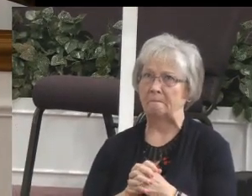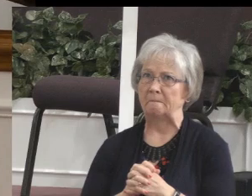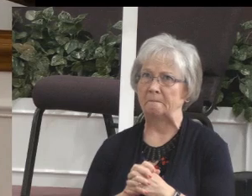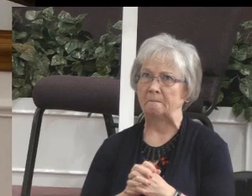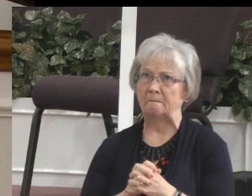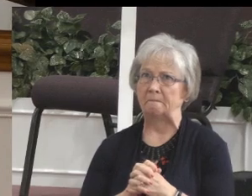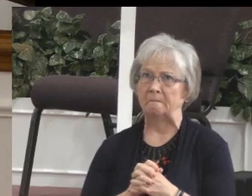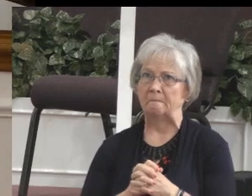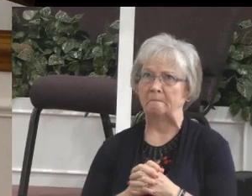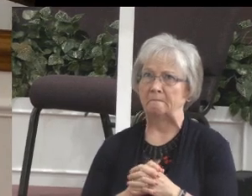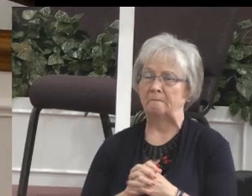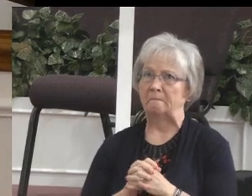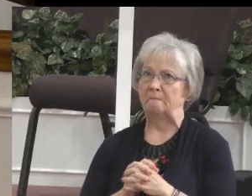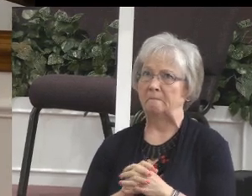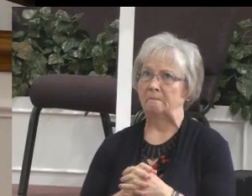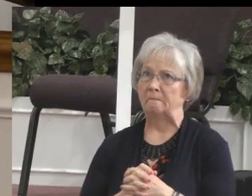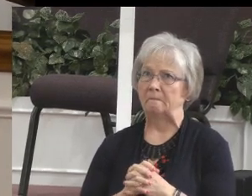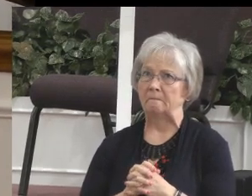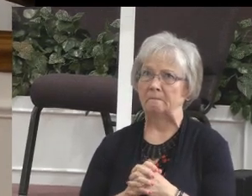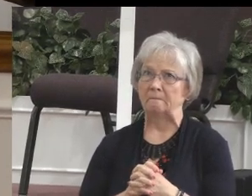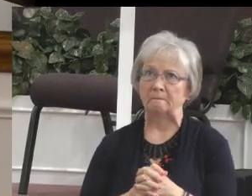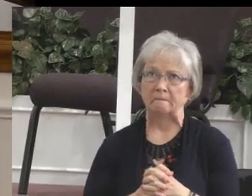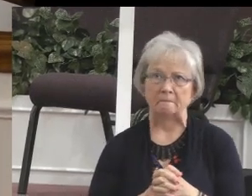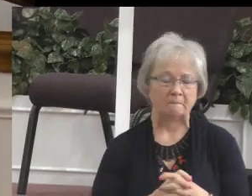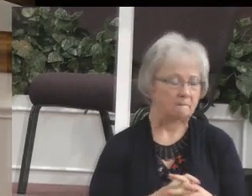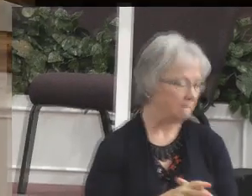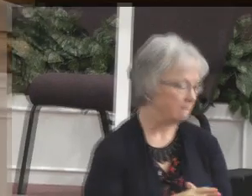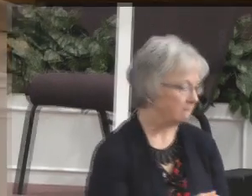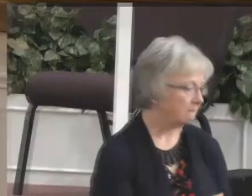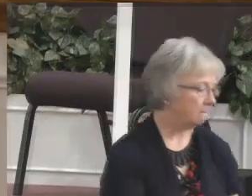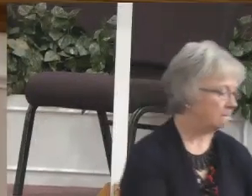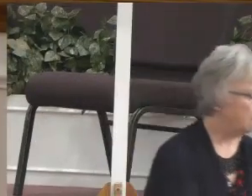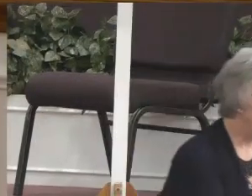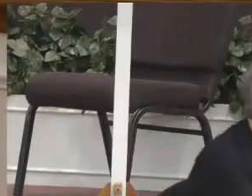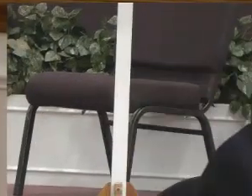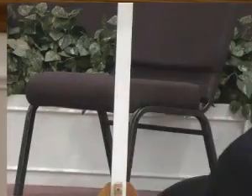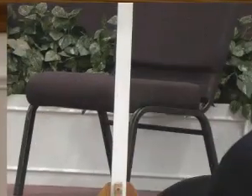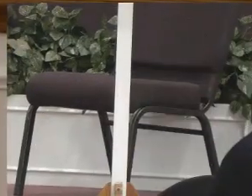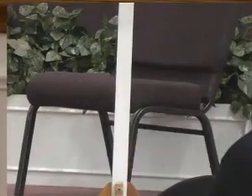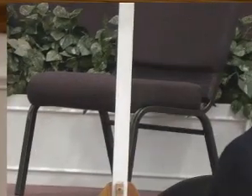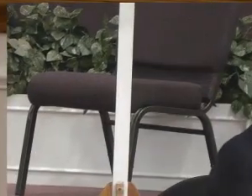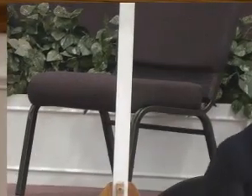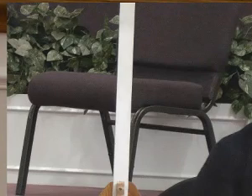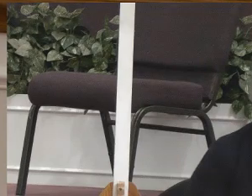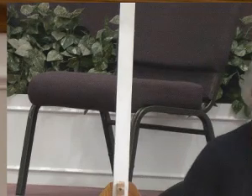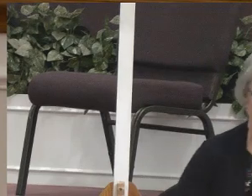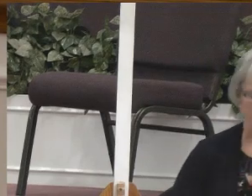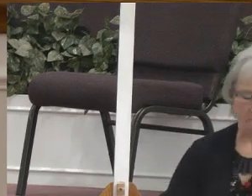Thank you.